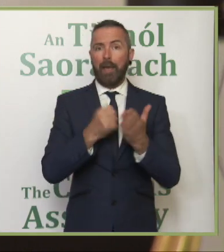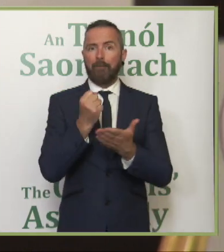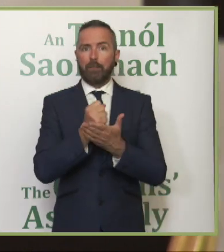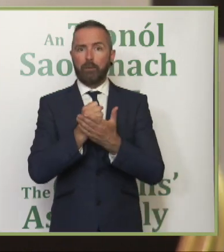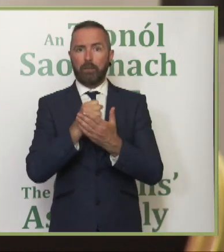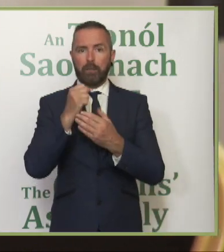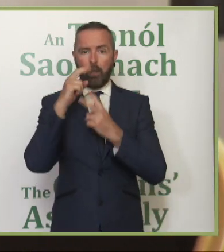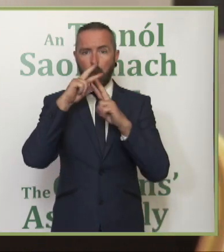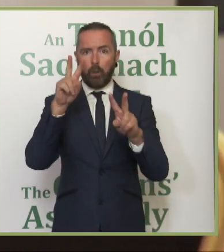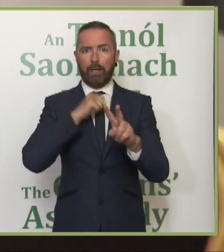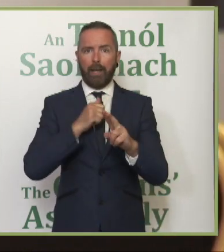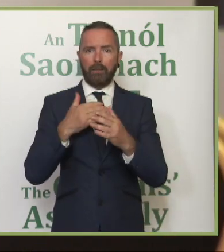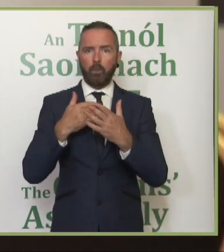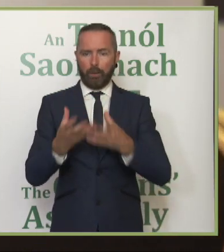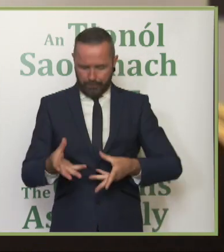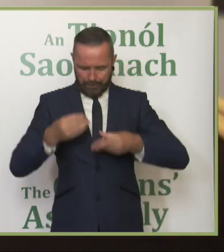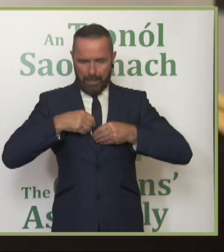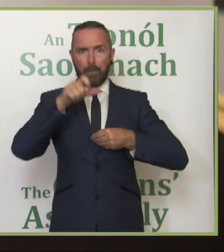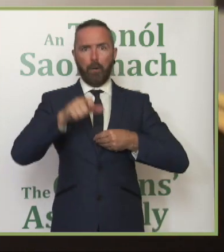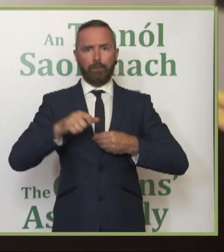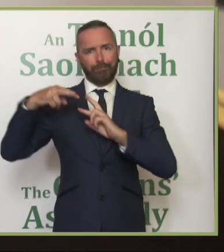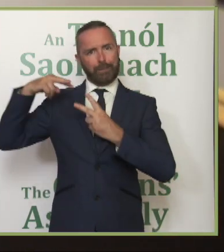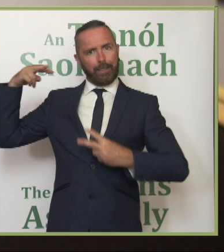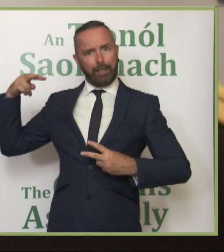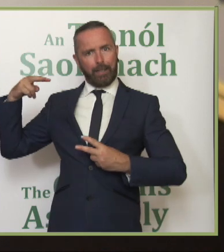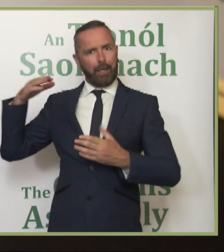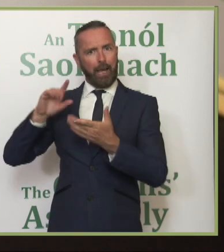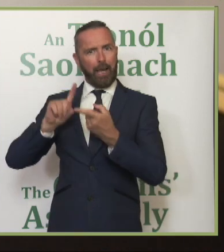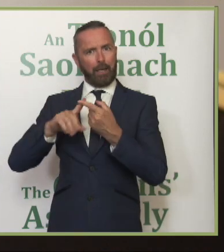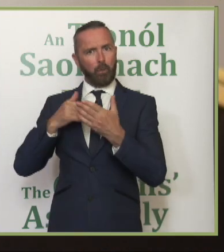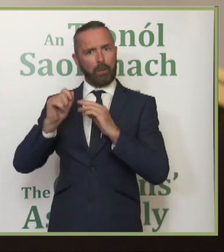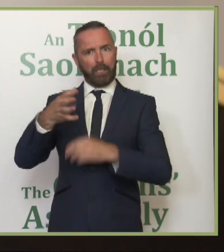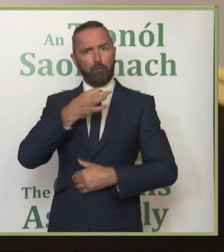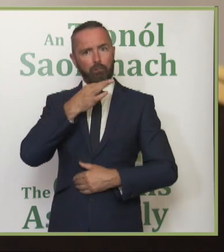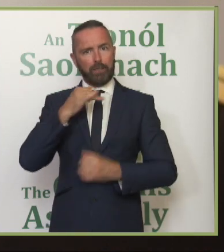at predisposition and risk to addiction for sure.